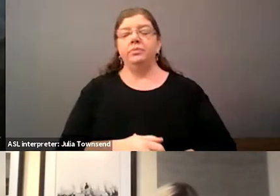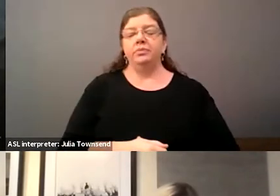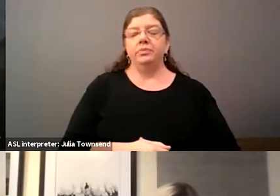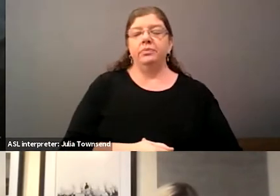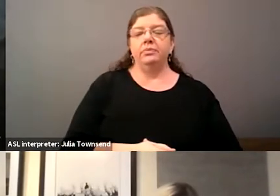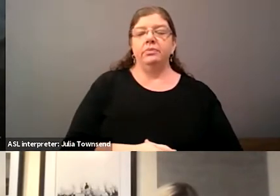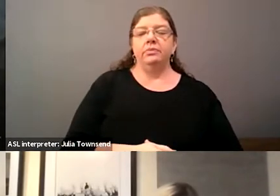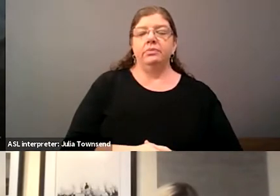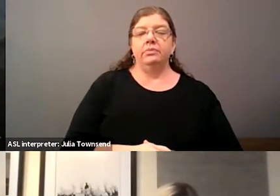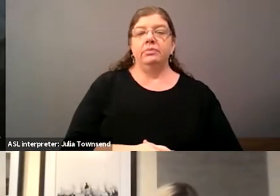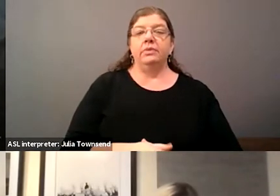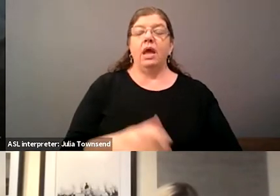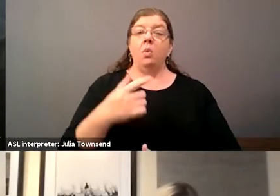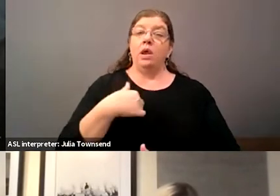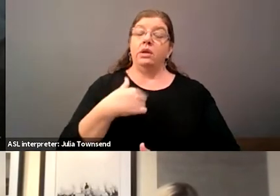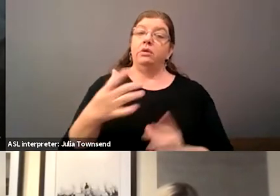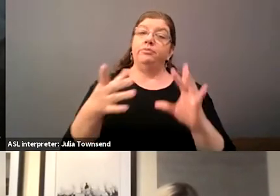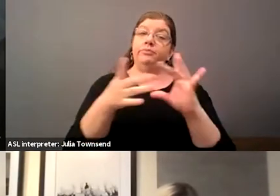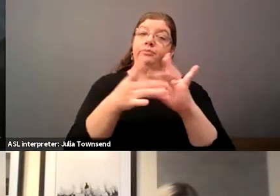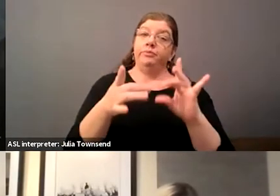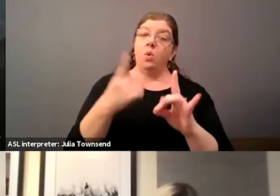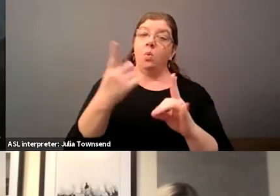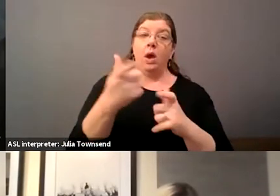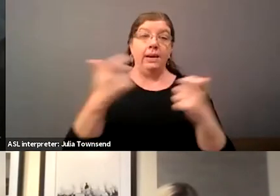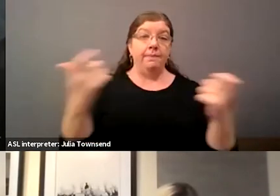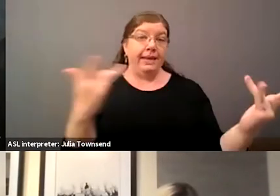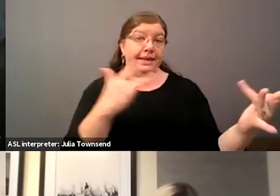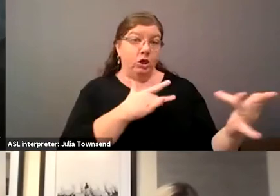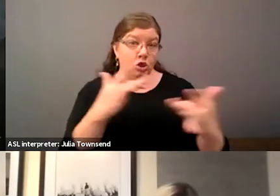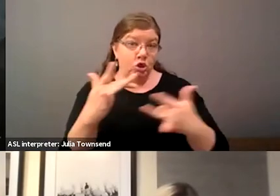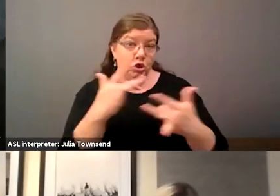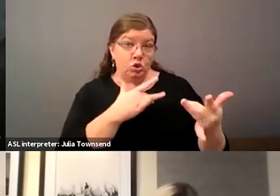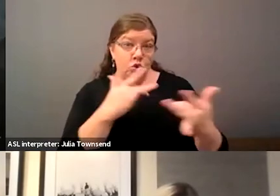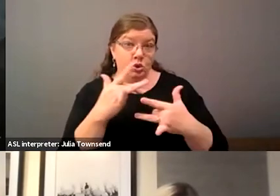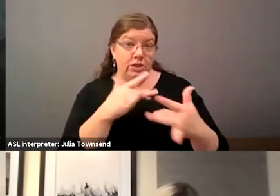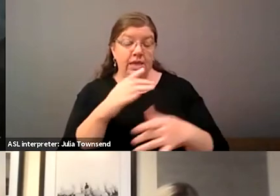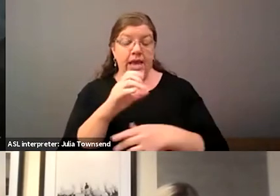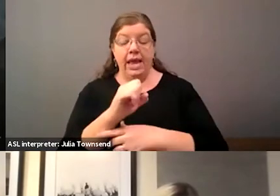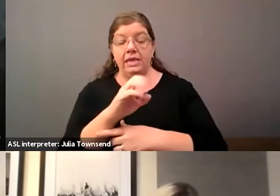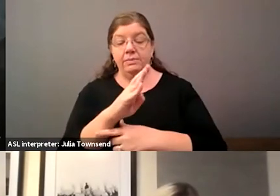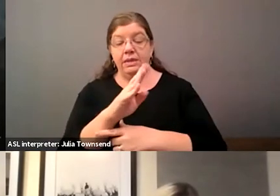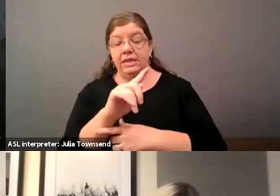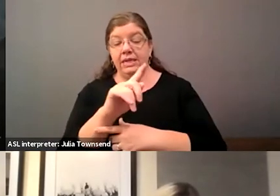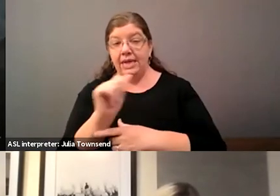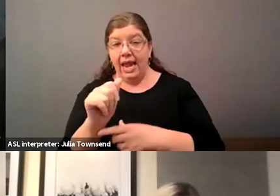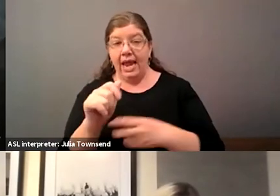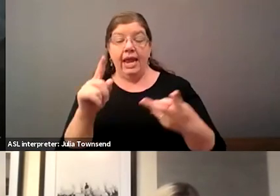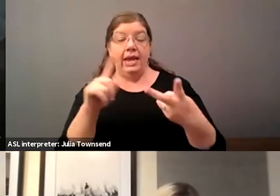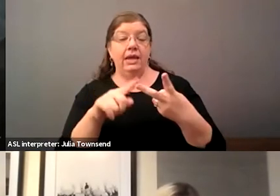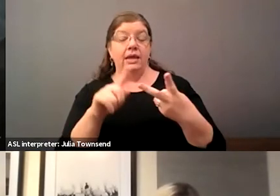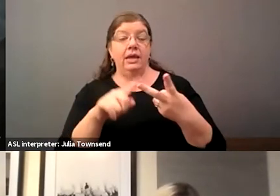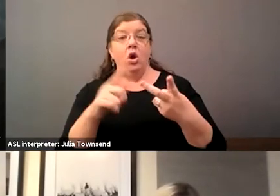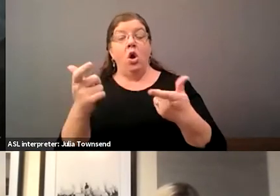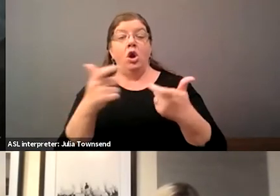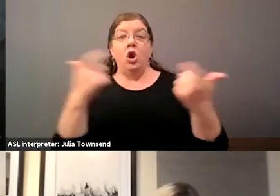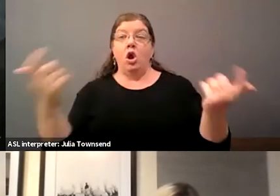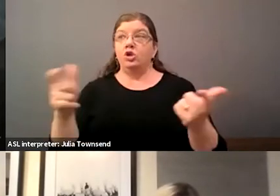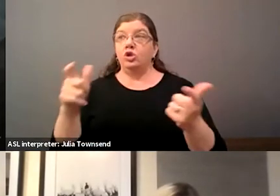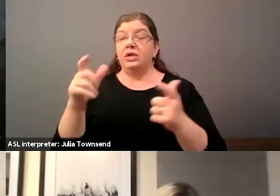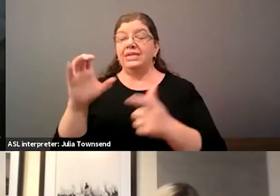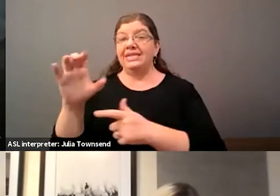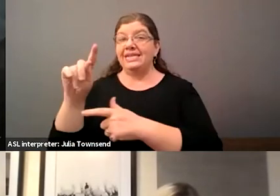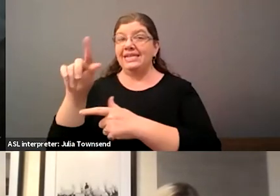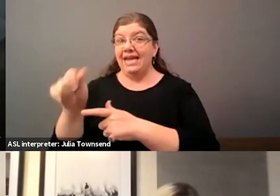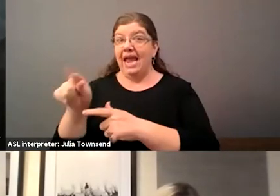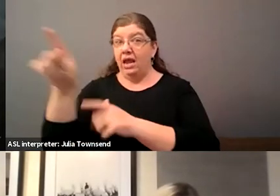represent the fact that one of the big concerns that um sbta and and our larger affiliate cta